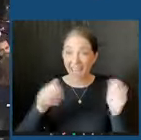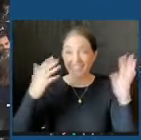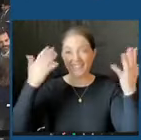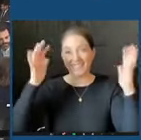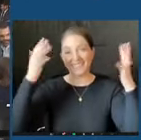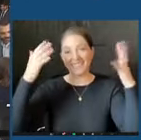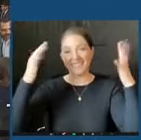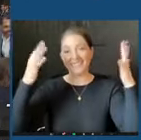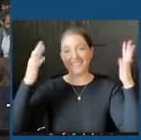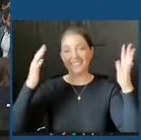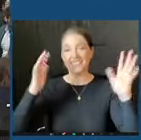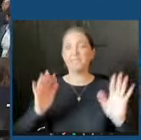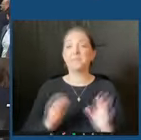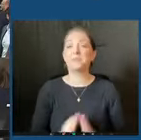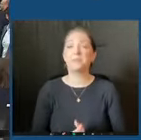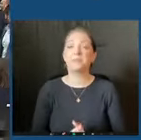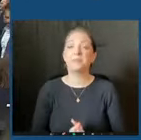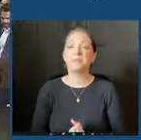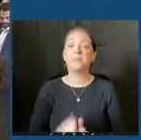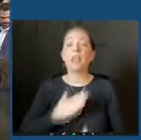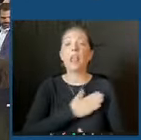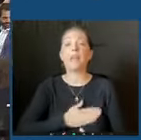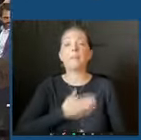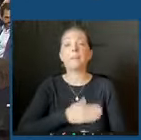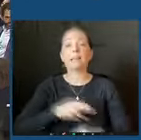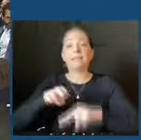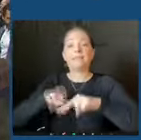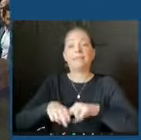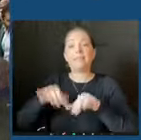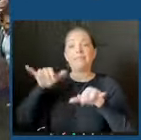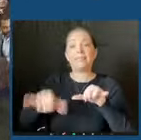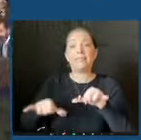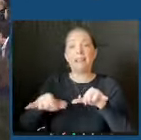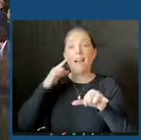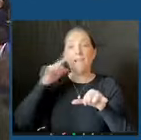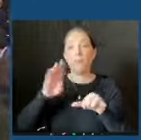We ask that all in attendance please remain seated during the bill signing. Thank you.